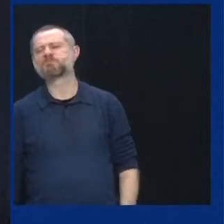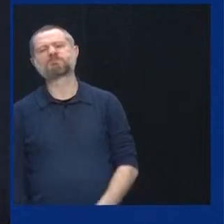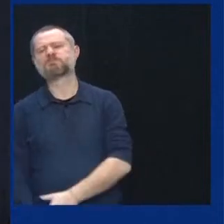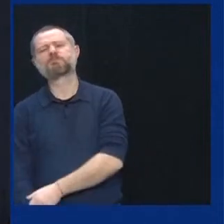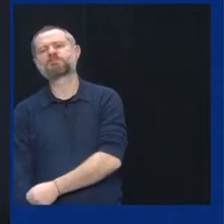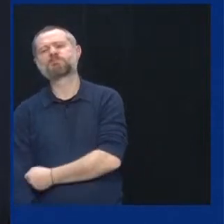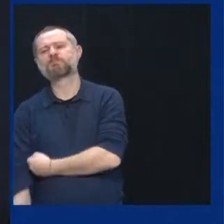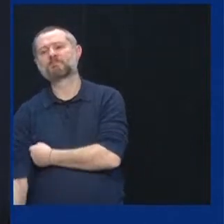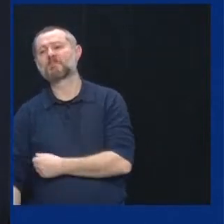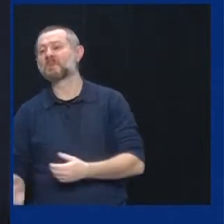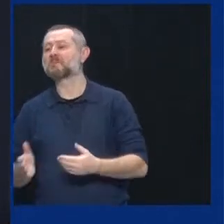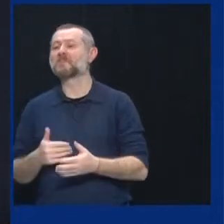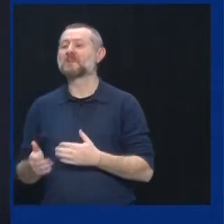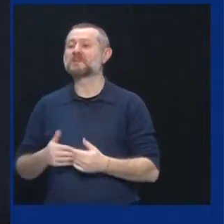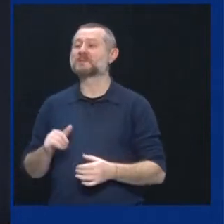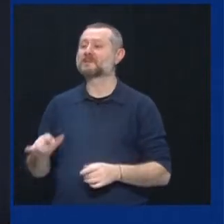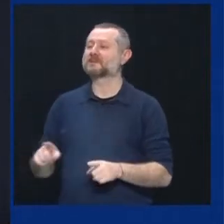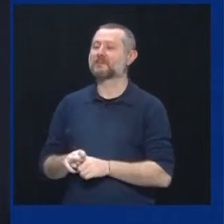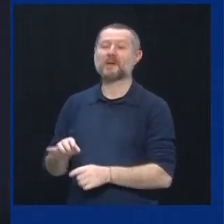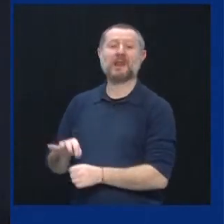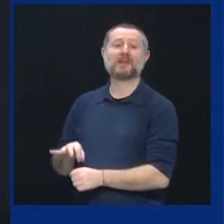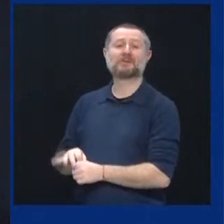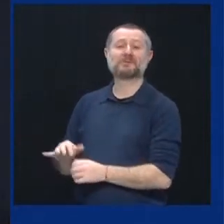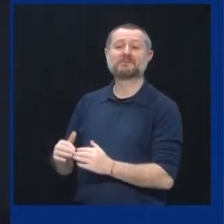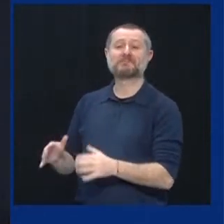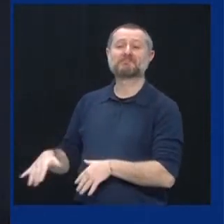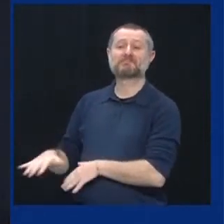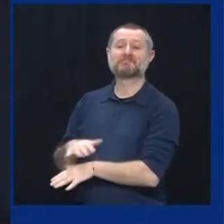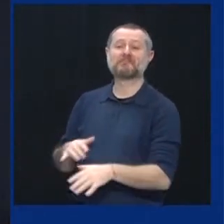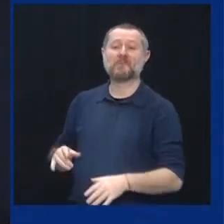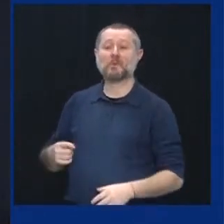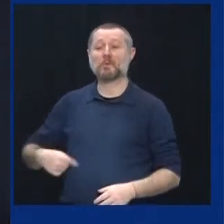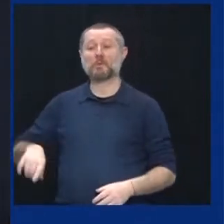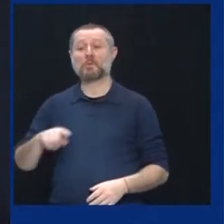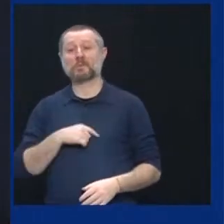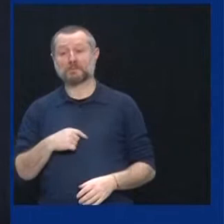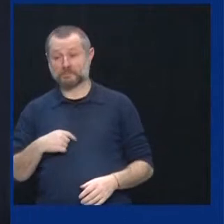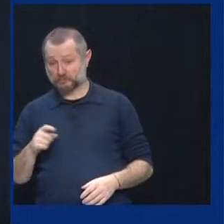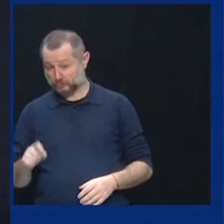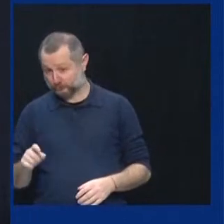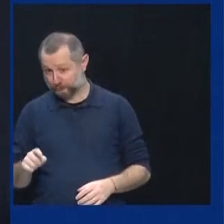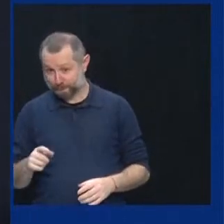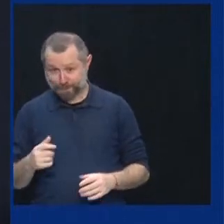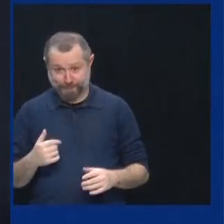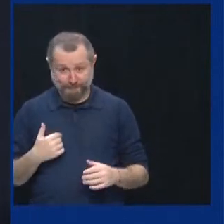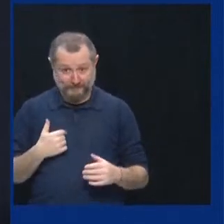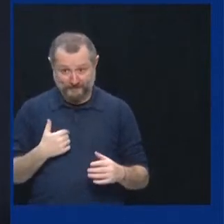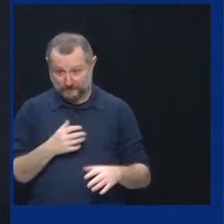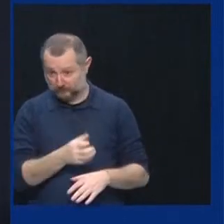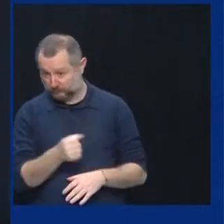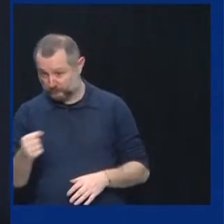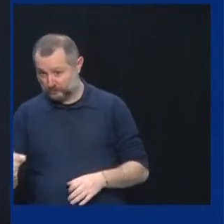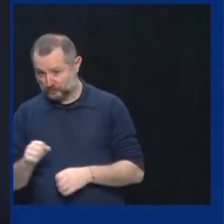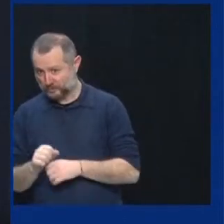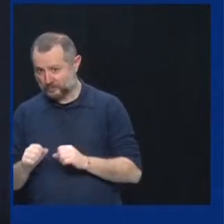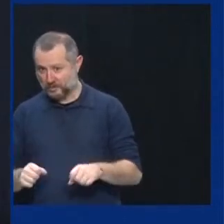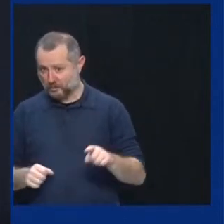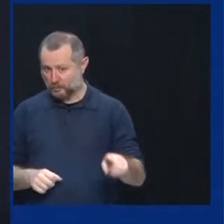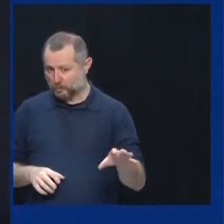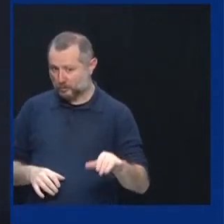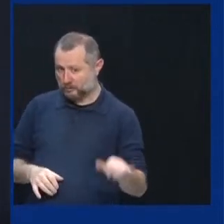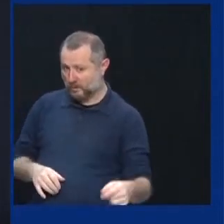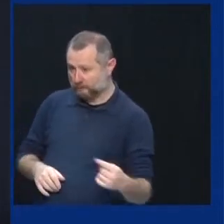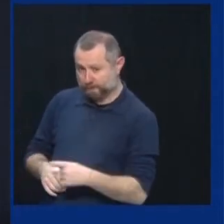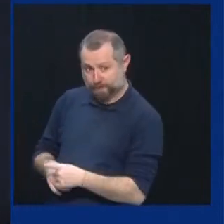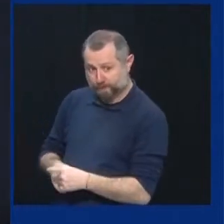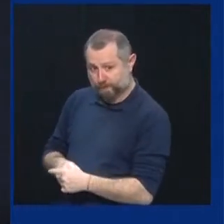elections. We fail to ask the question, are you competent to do the job? What's